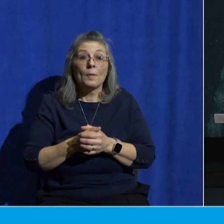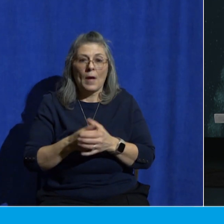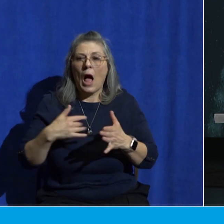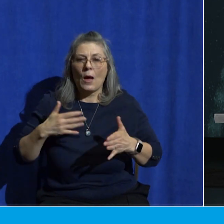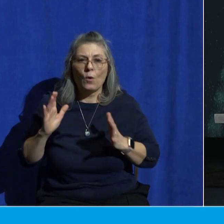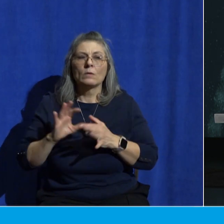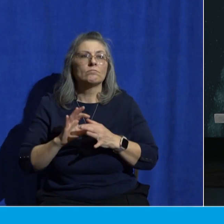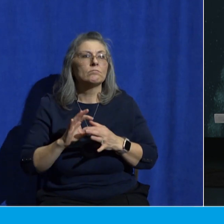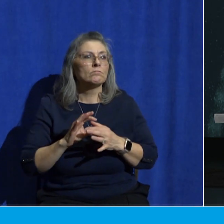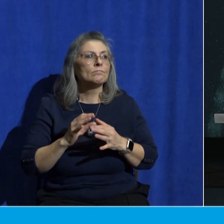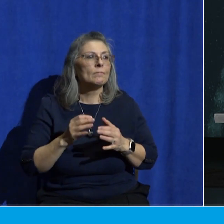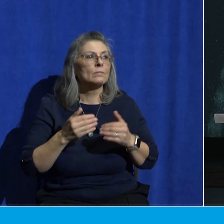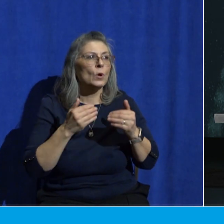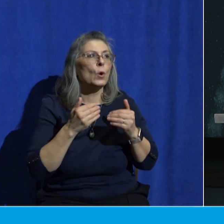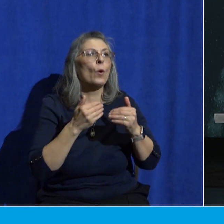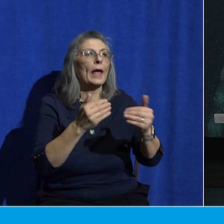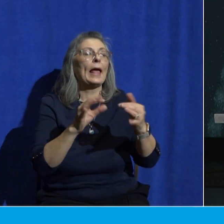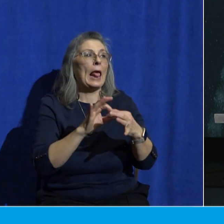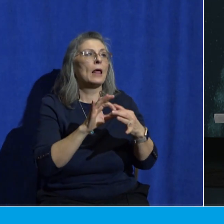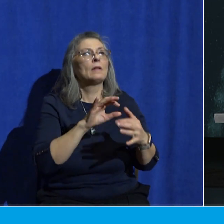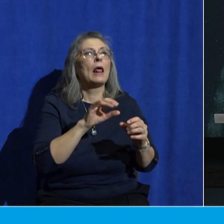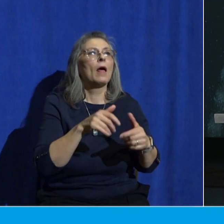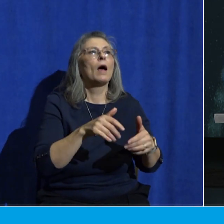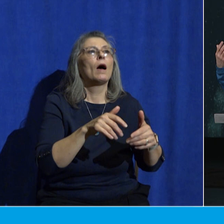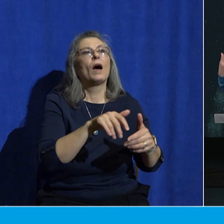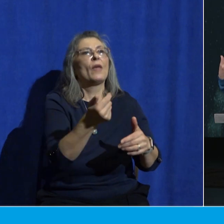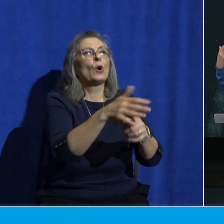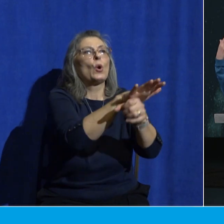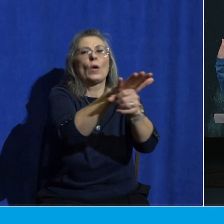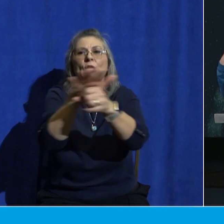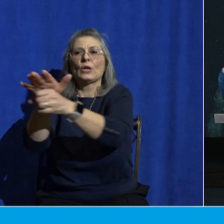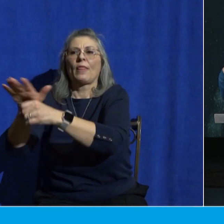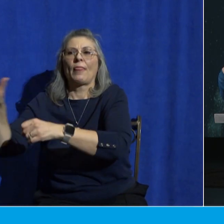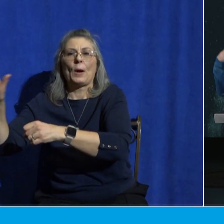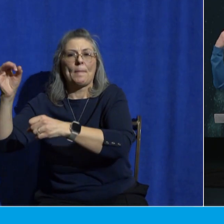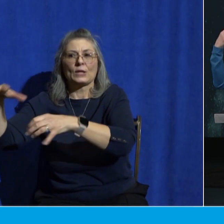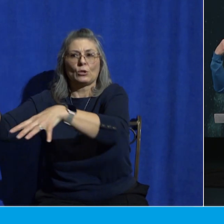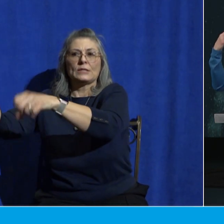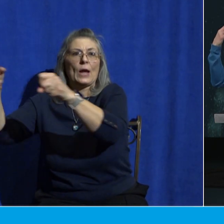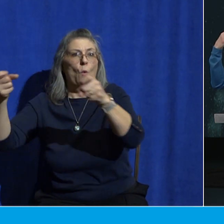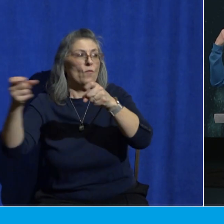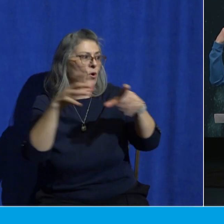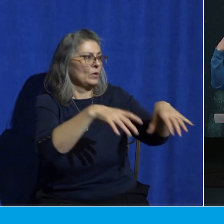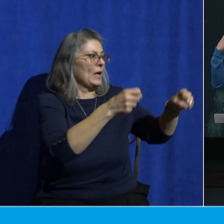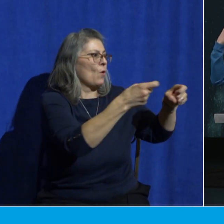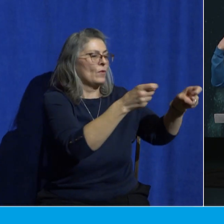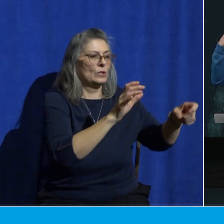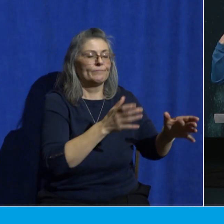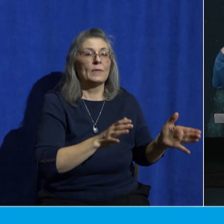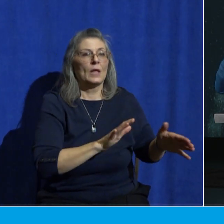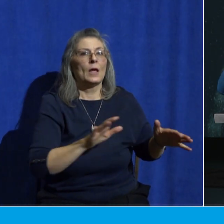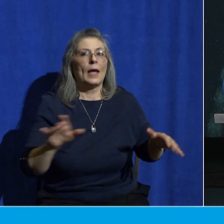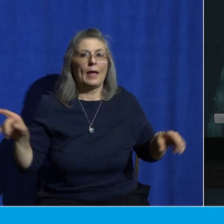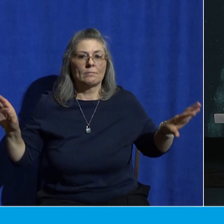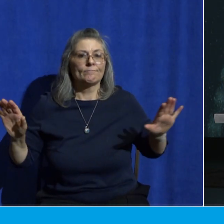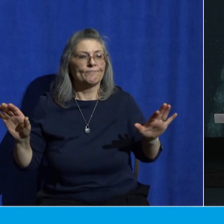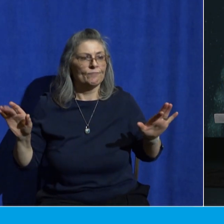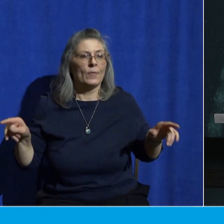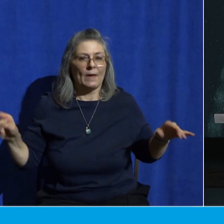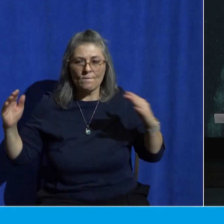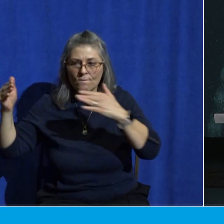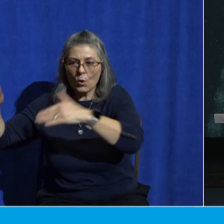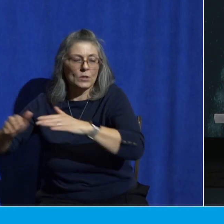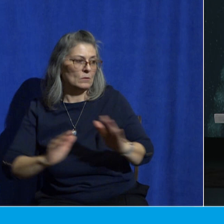accordingly. But let's just start knowing when we invite people to hear the gospel, God will show the power of the gospel.